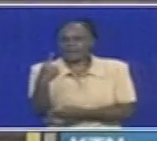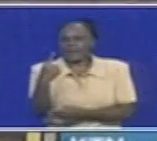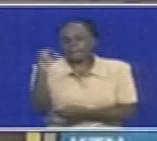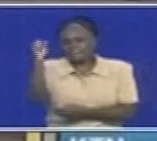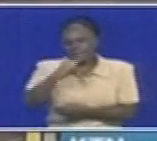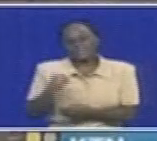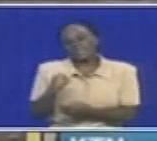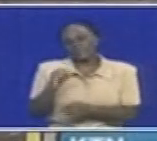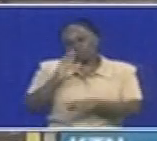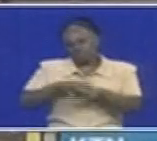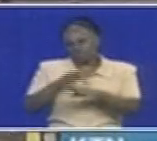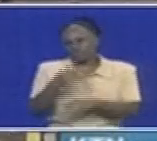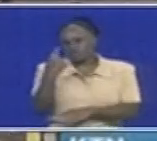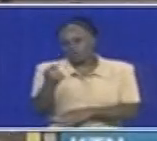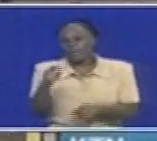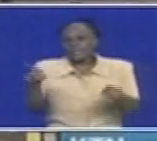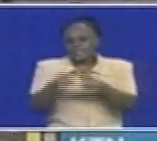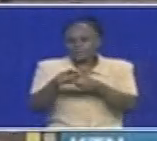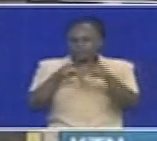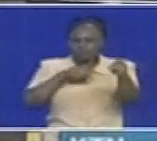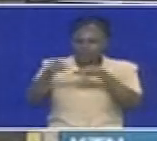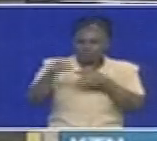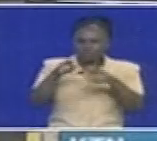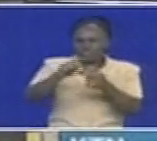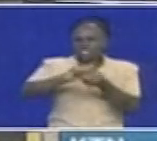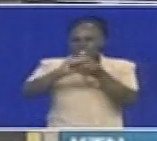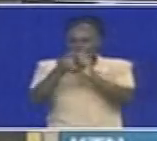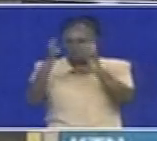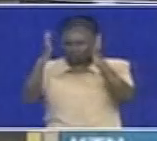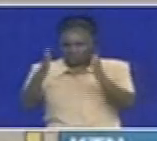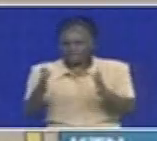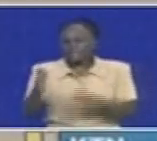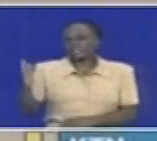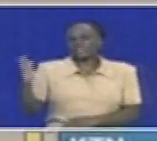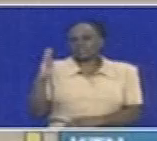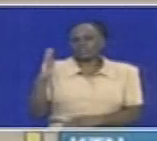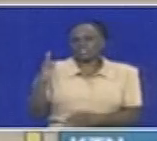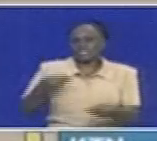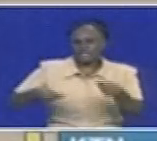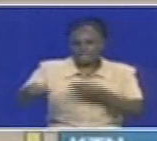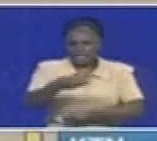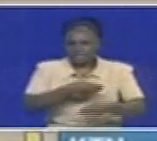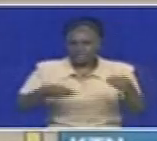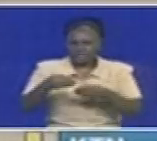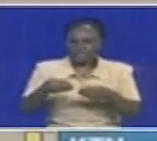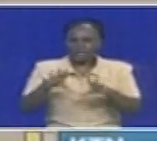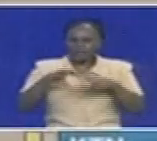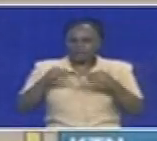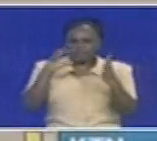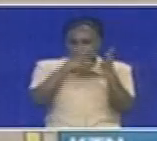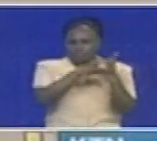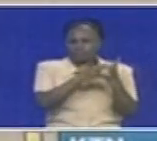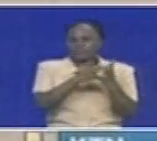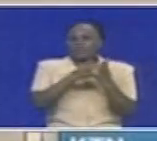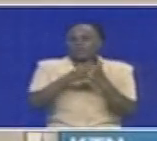share. But while sectors like tourism have taken a direct hit, the securities exchange has defied the tensions, posting buoyant